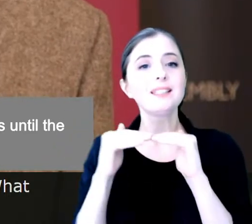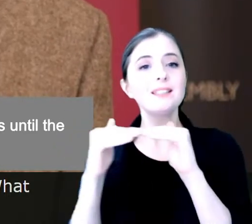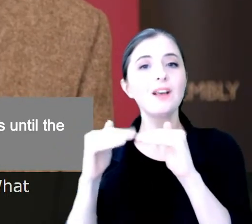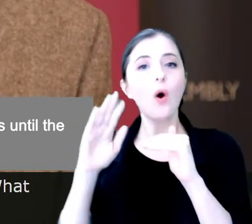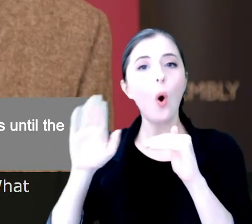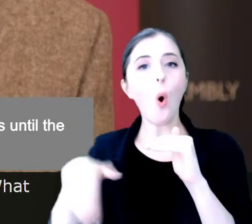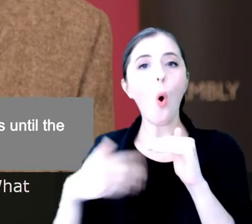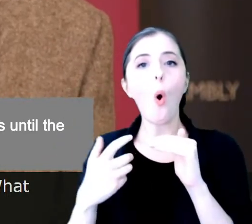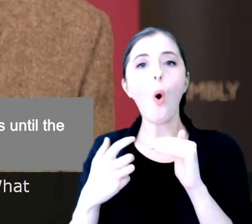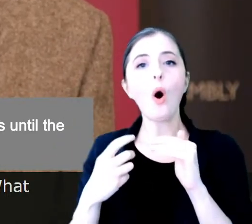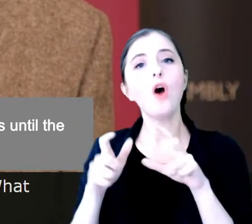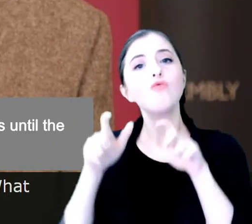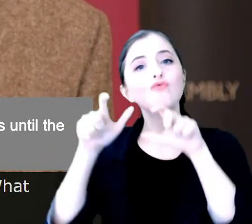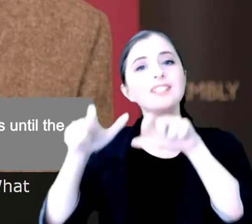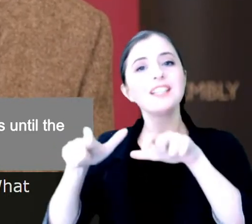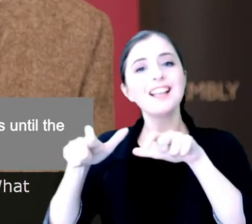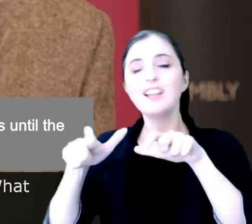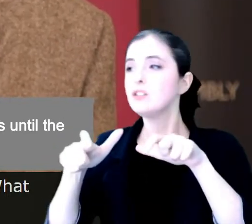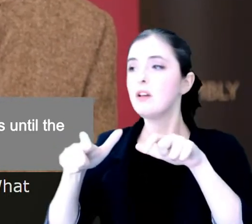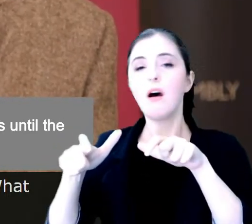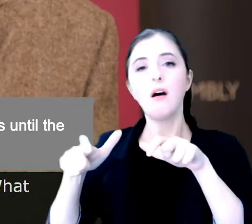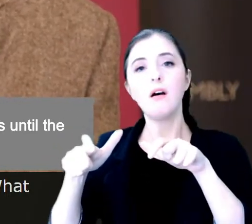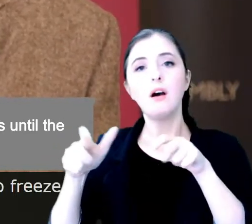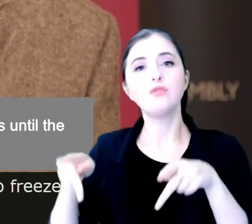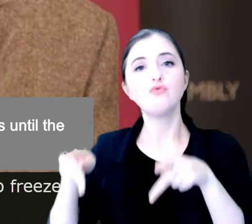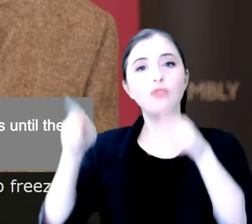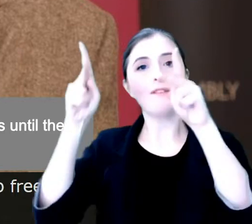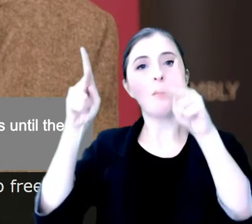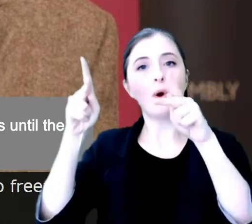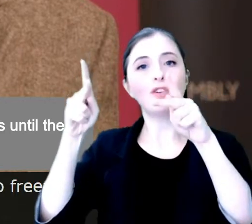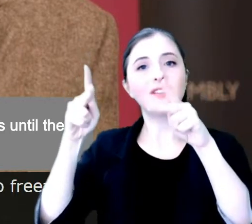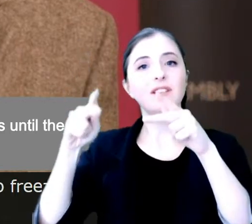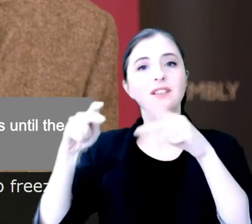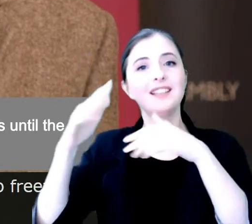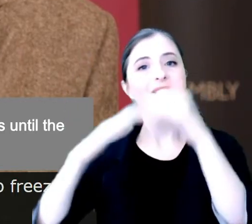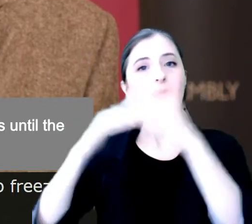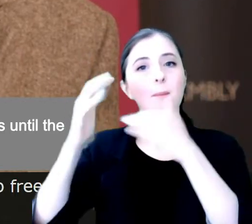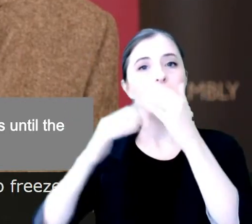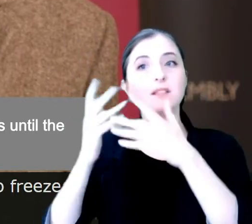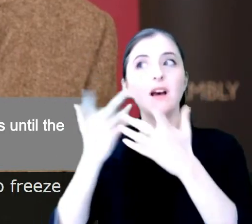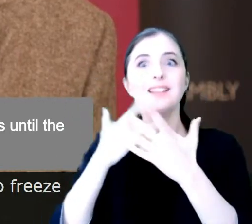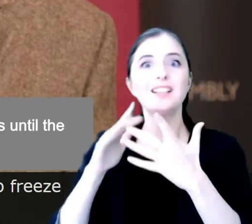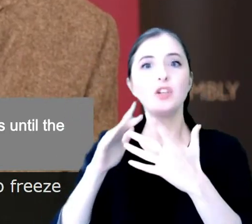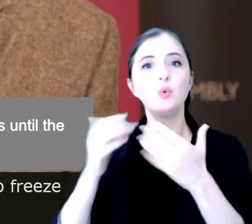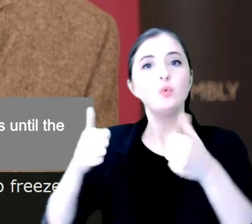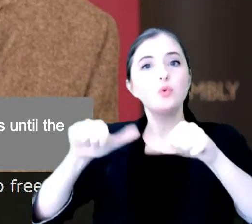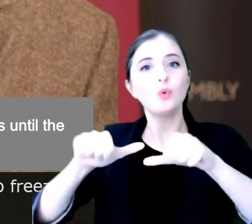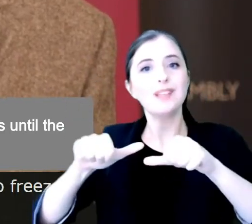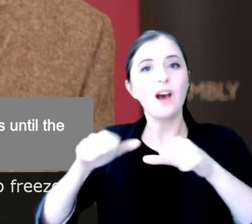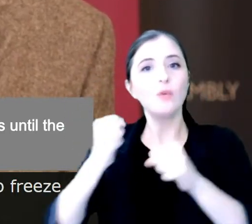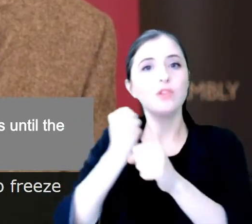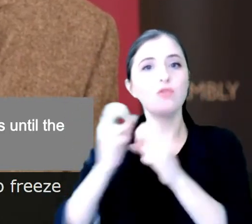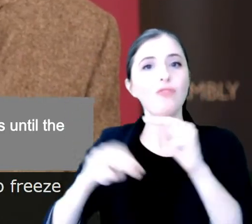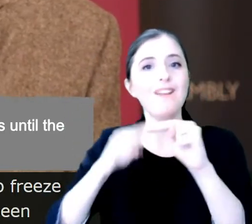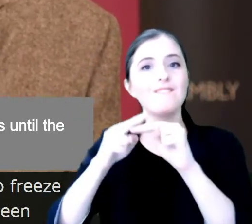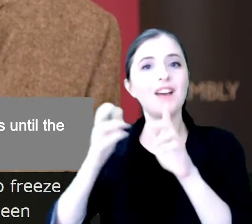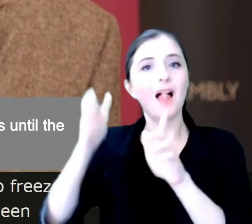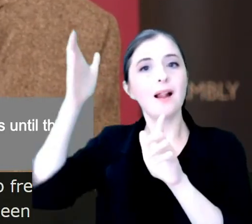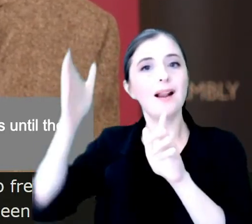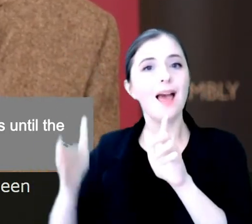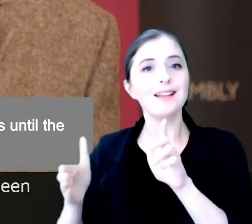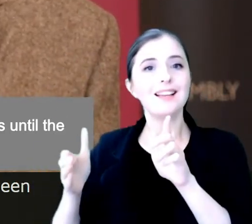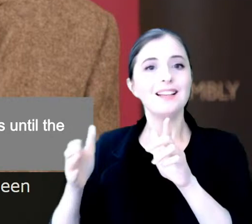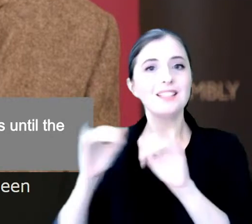Grenfell cladding scandal has been solved? This question is from Alison Hill, again from Waltham Forest.